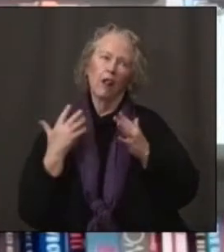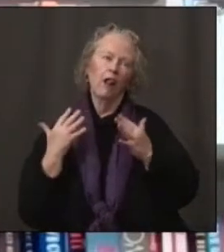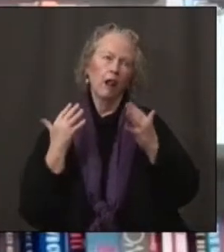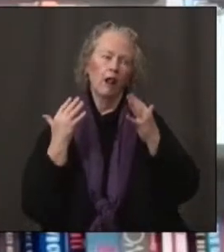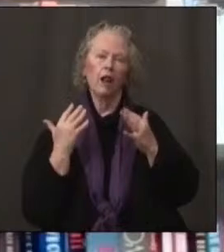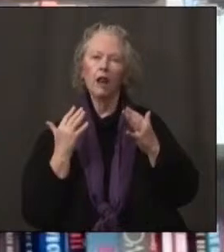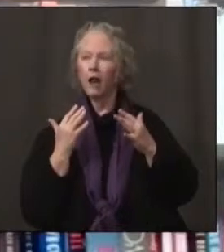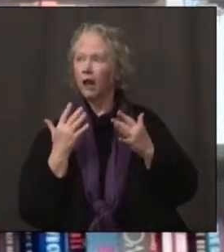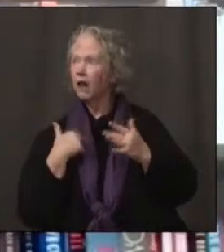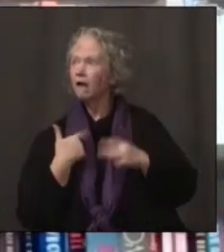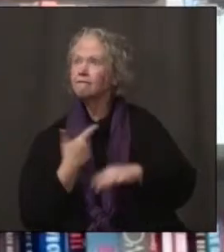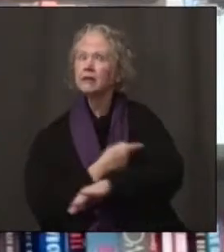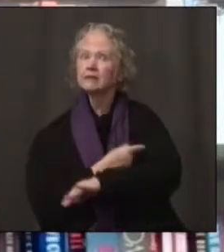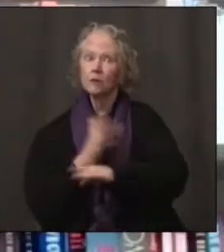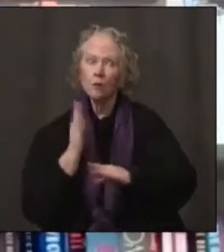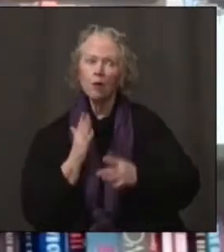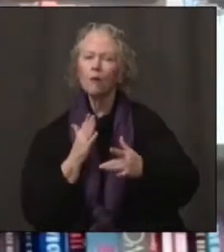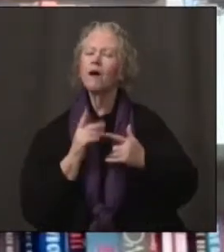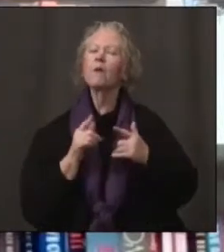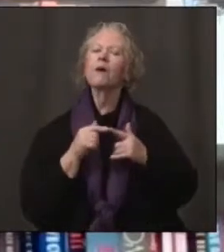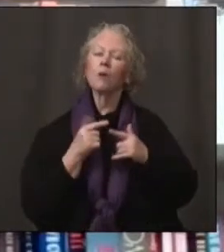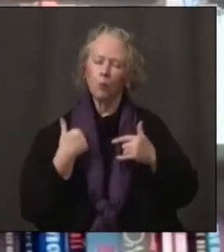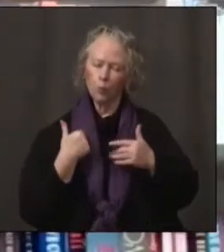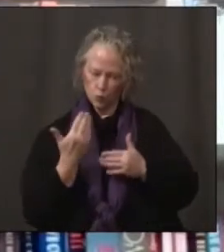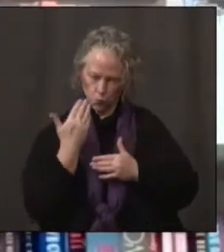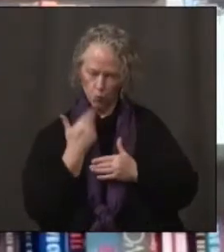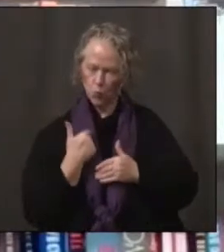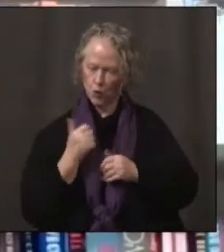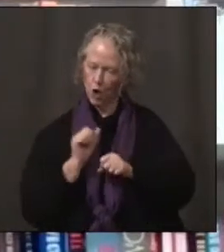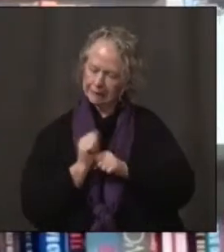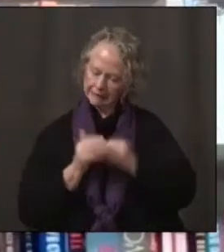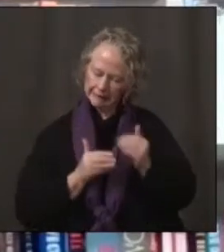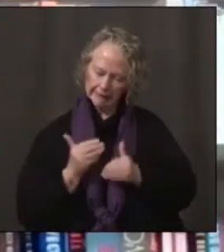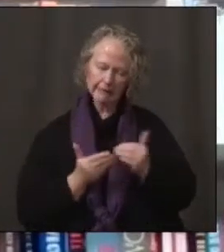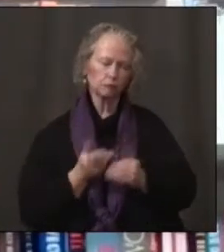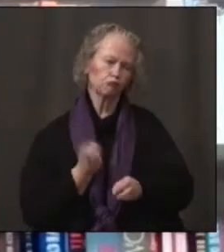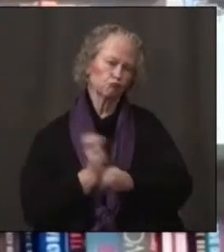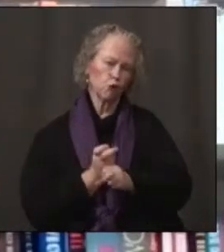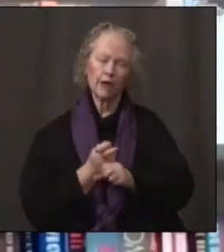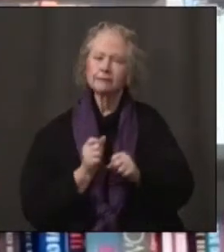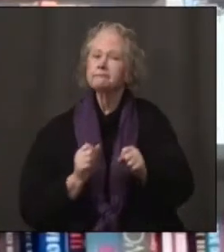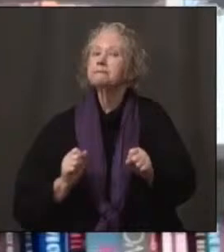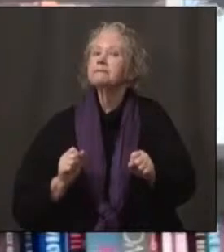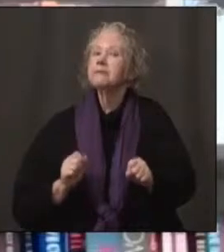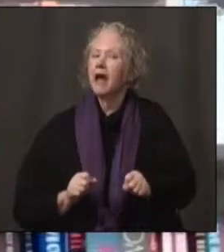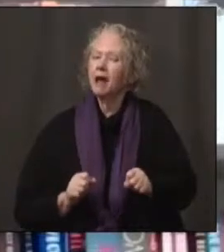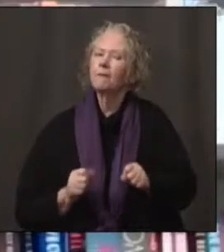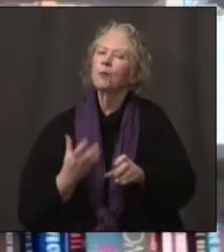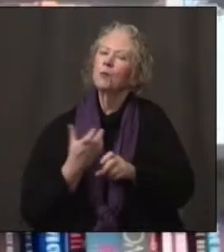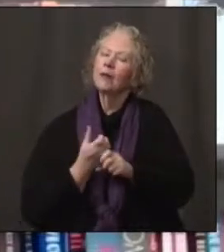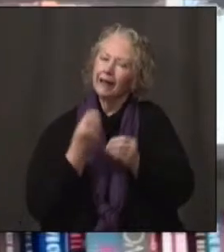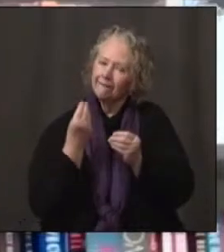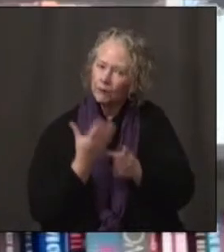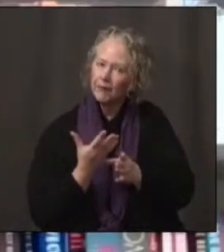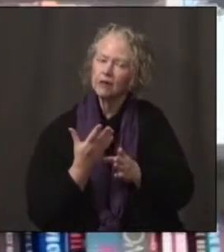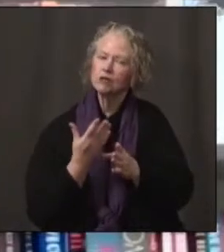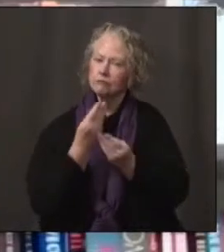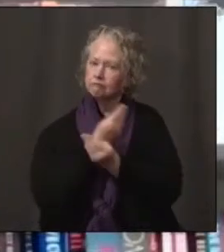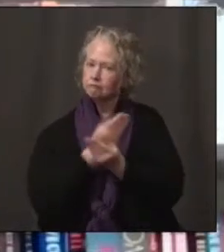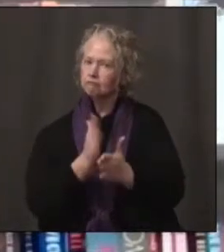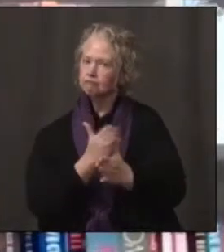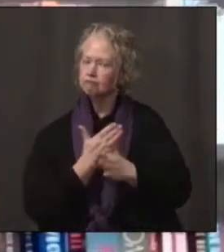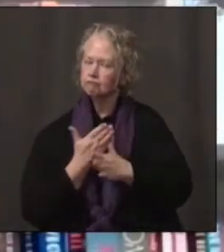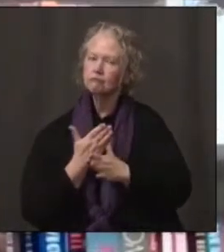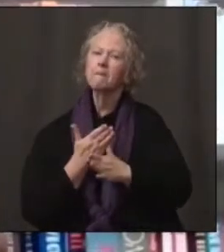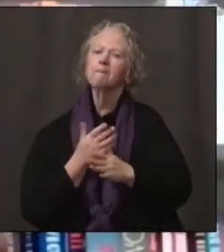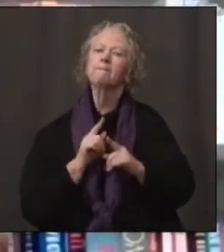be able to get their vaccine, and we're working as hard as we can to get you the specifics that you need. But there